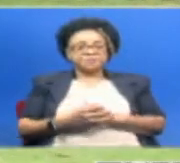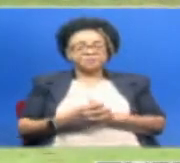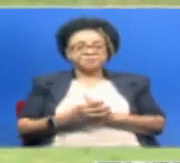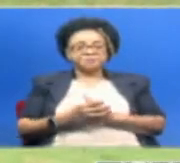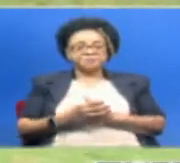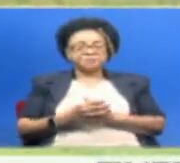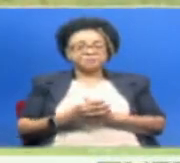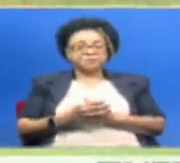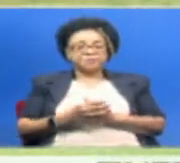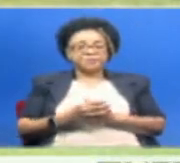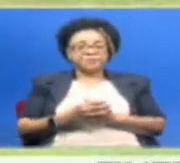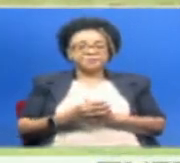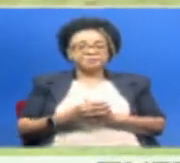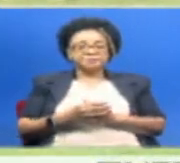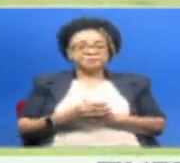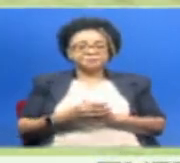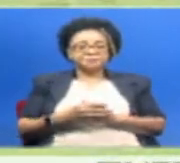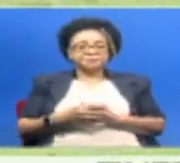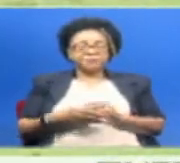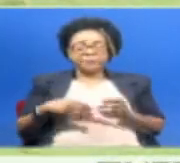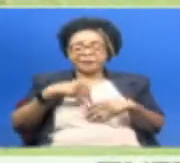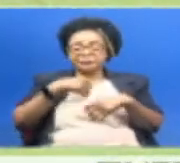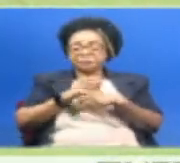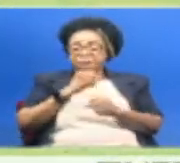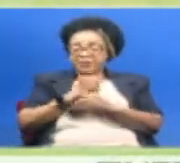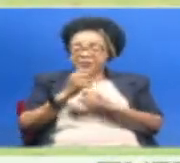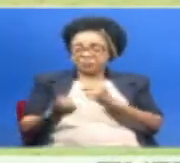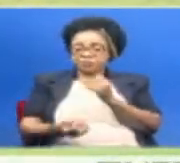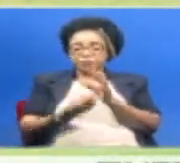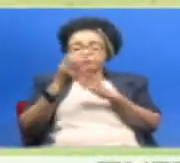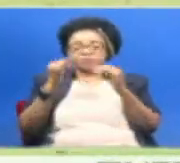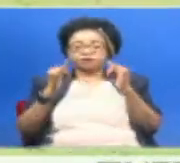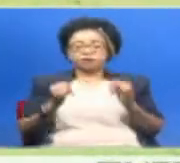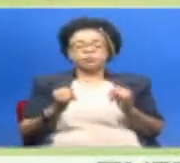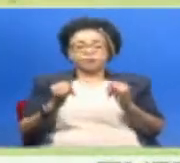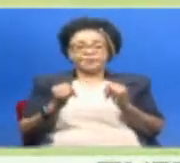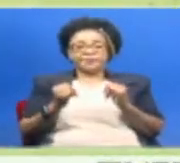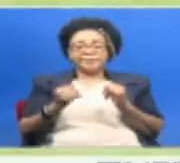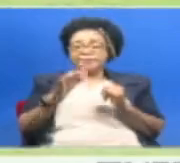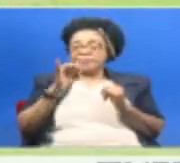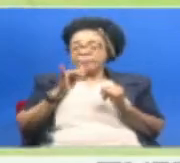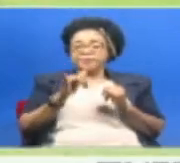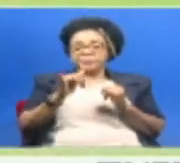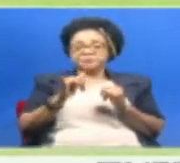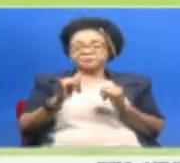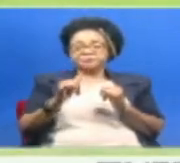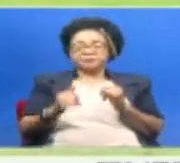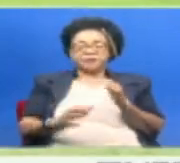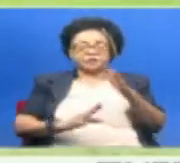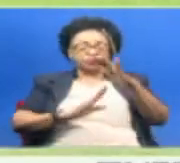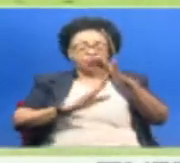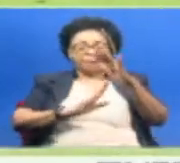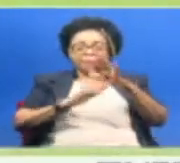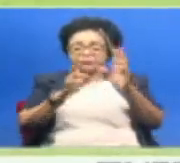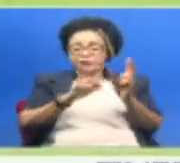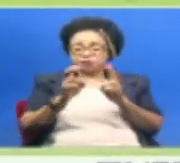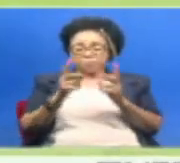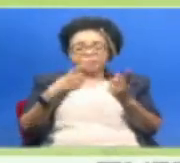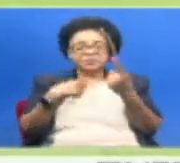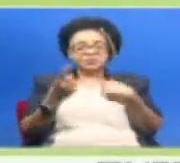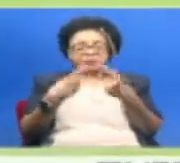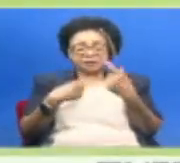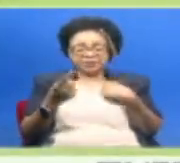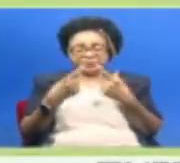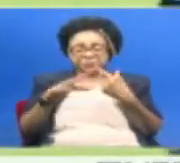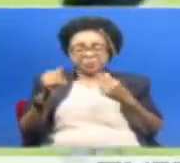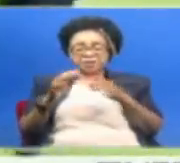The reconstitution of the Independent Electoral and Boundaries Commission is a top issue to be discussed by the